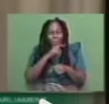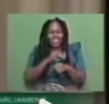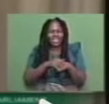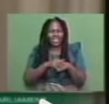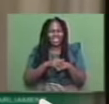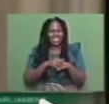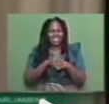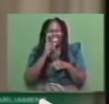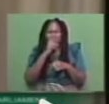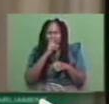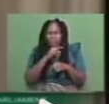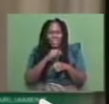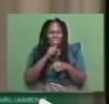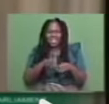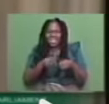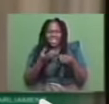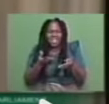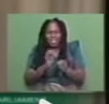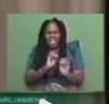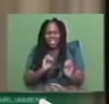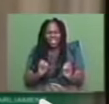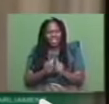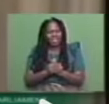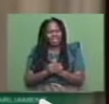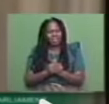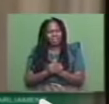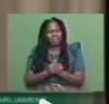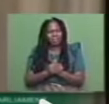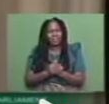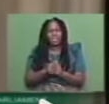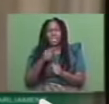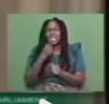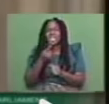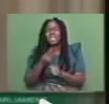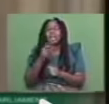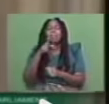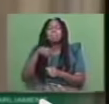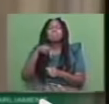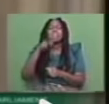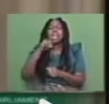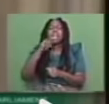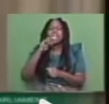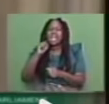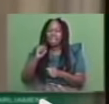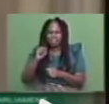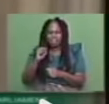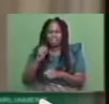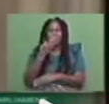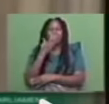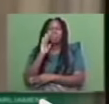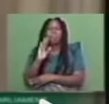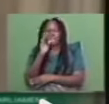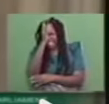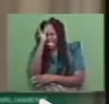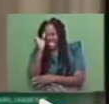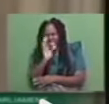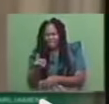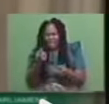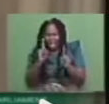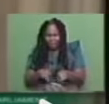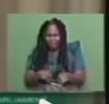delivery, broken promises, PNM promises never materialize up to today.